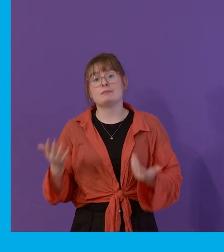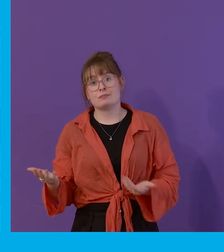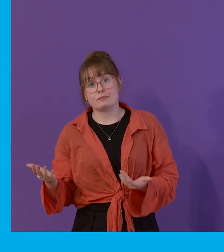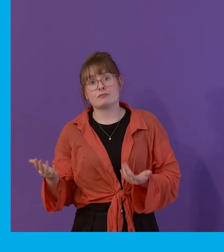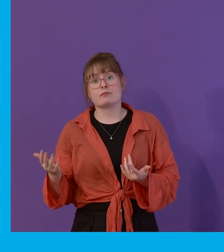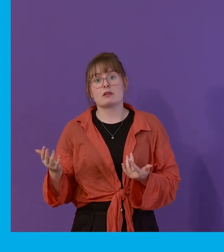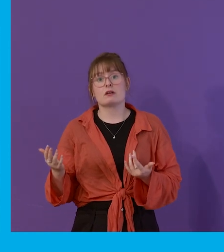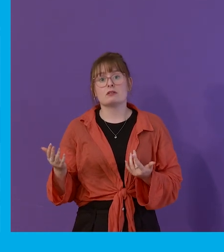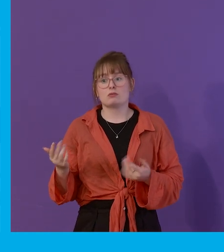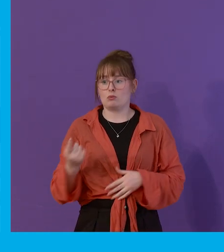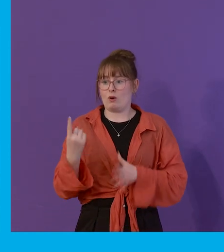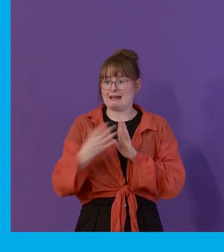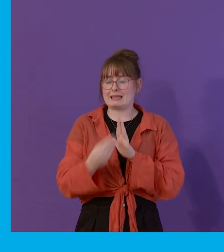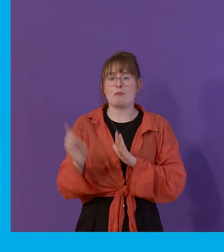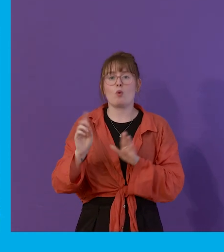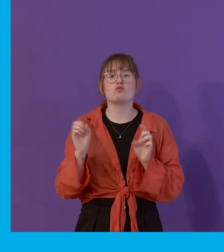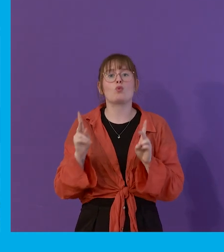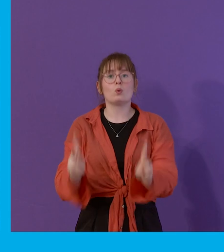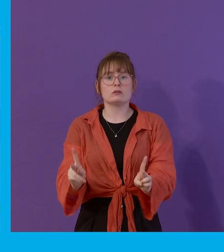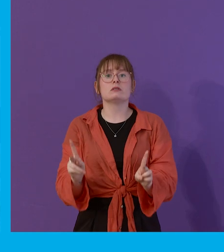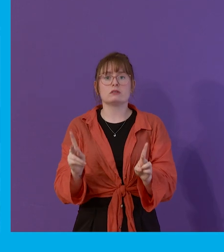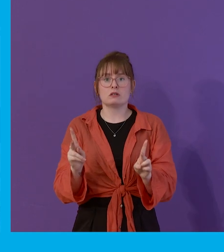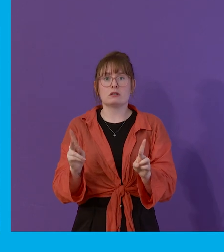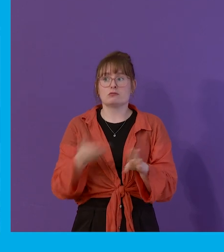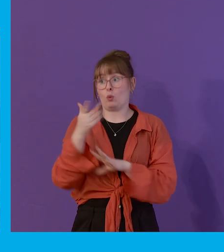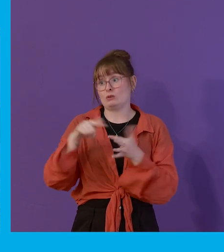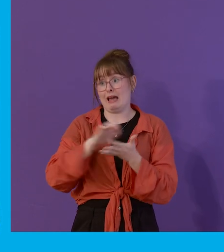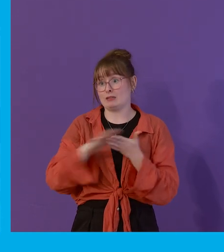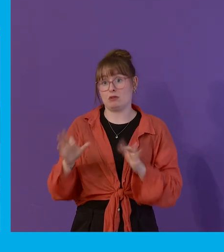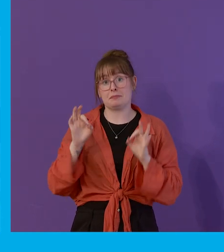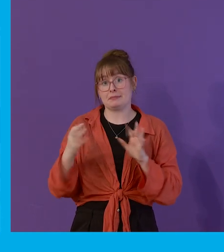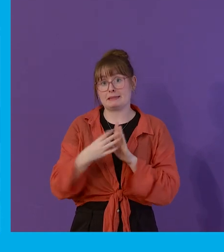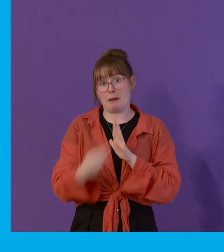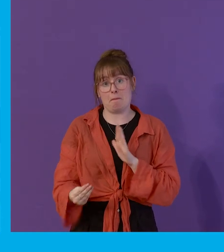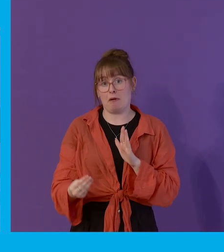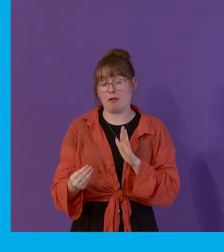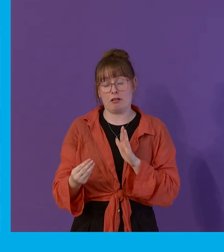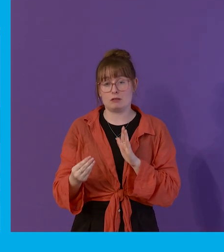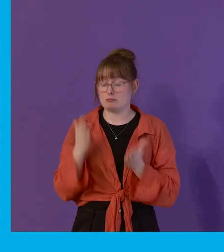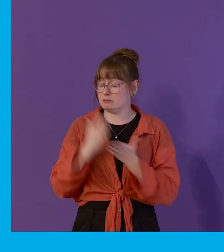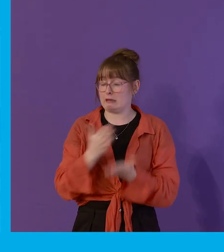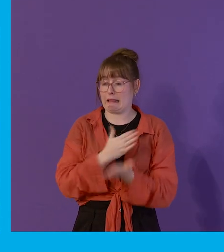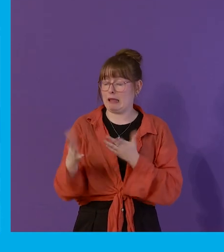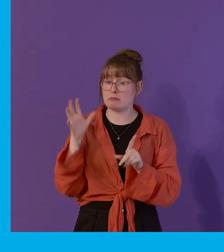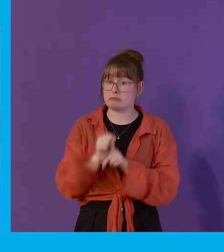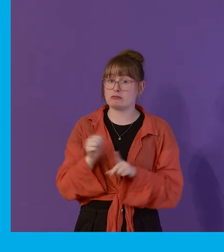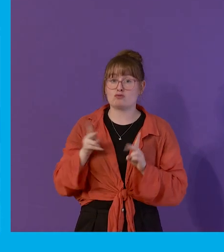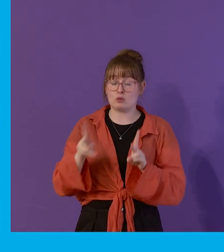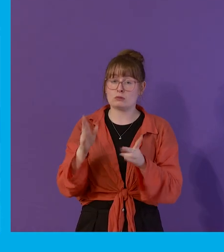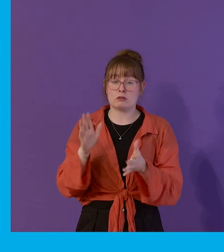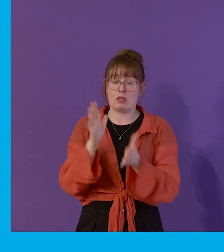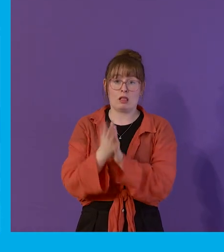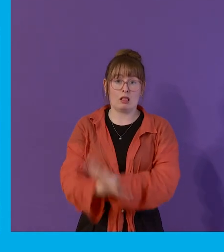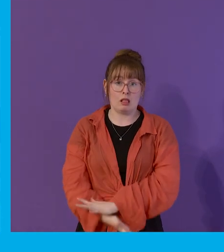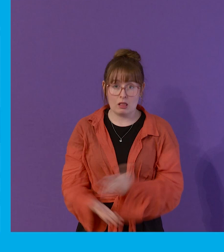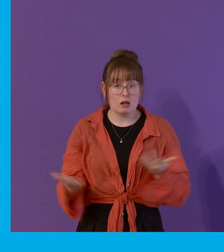I always cite the example of roads, and every time I come to Edinburgh, the example gets more and more pertinent. You wouldn't